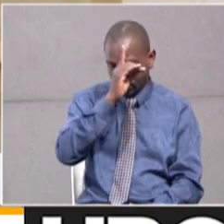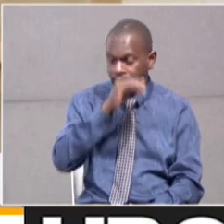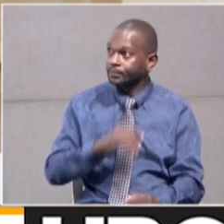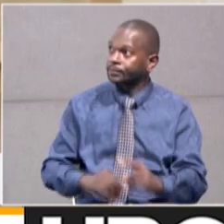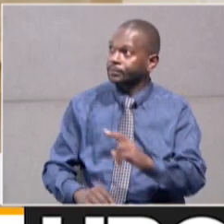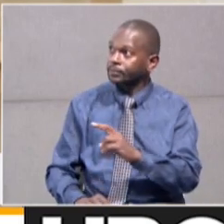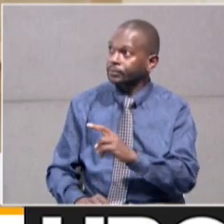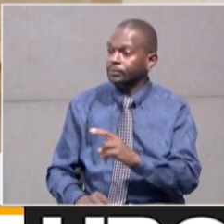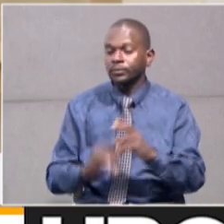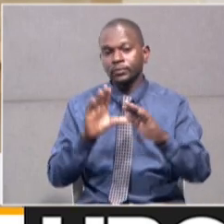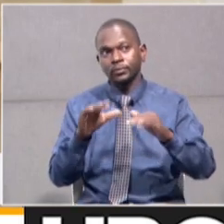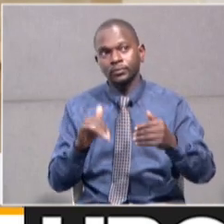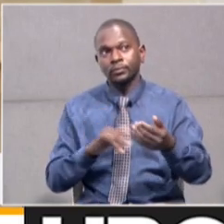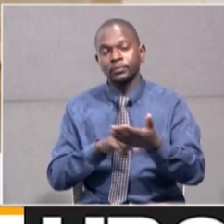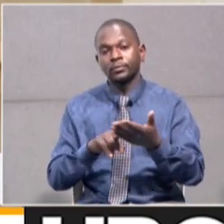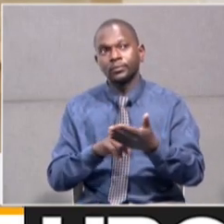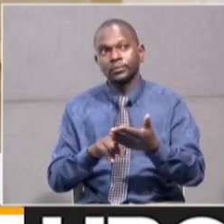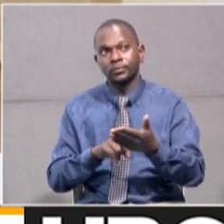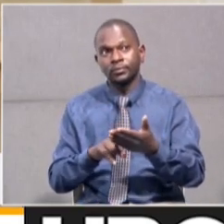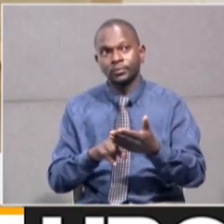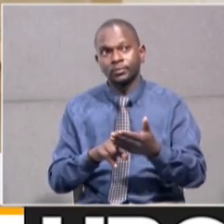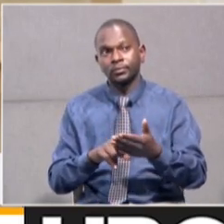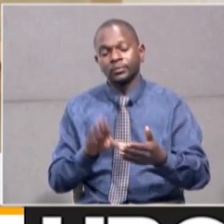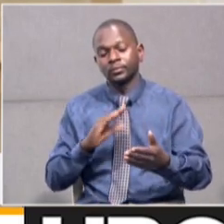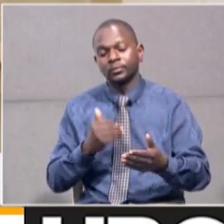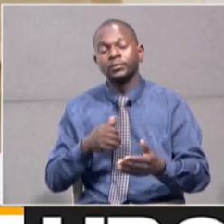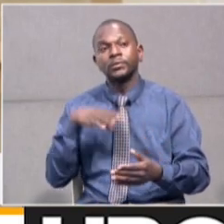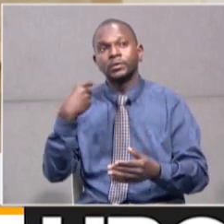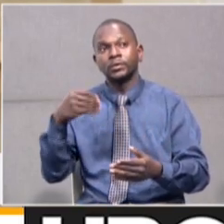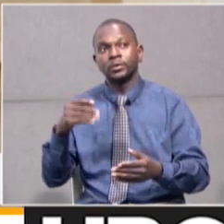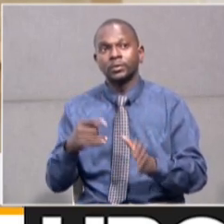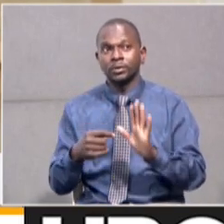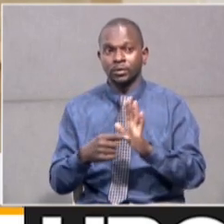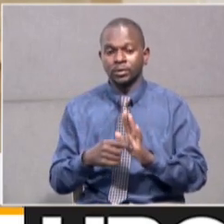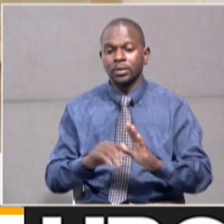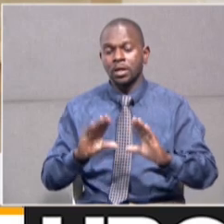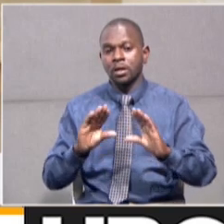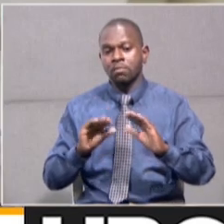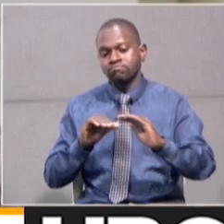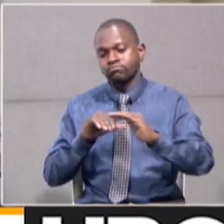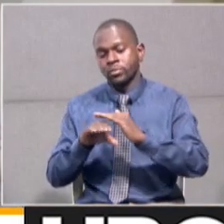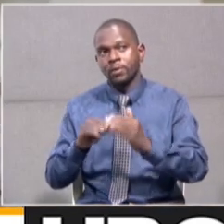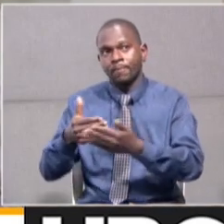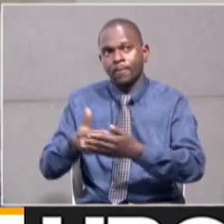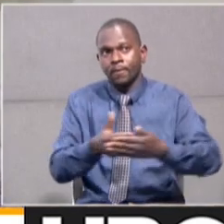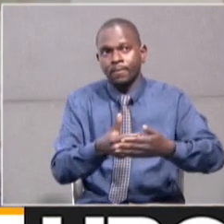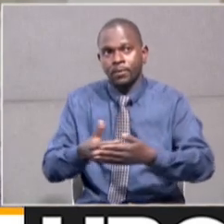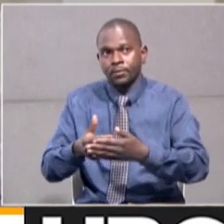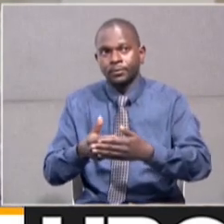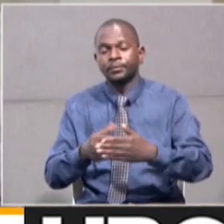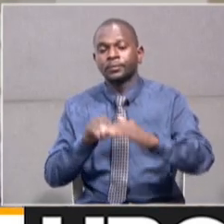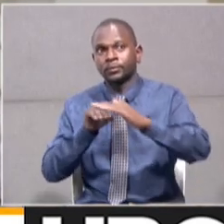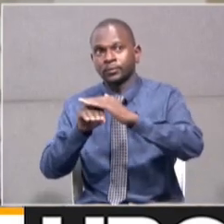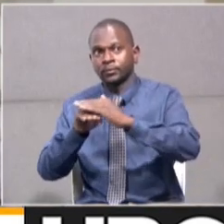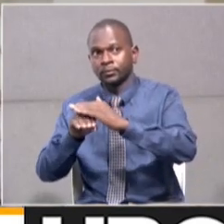Trained on how to use our machines like the incubators, warmers,